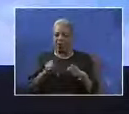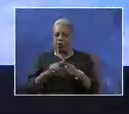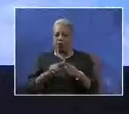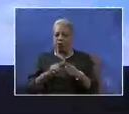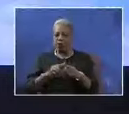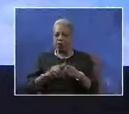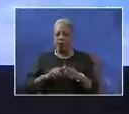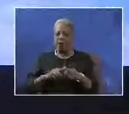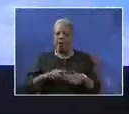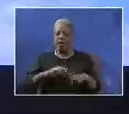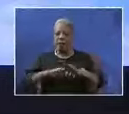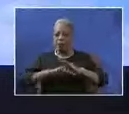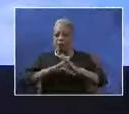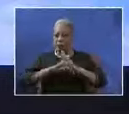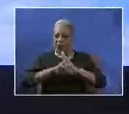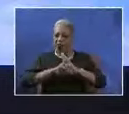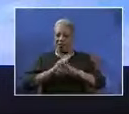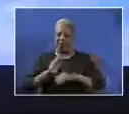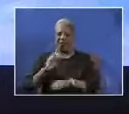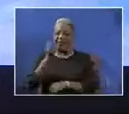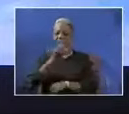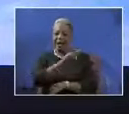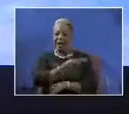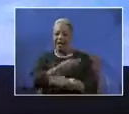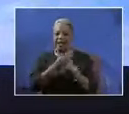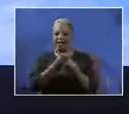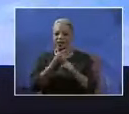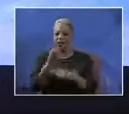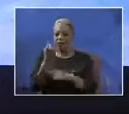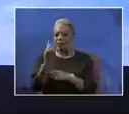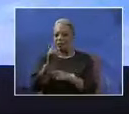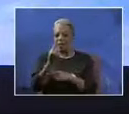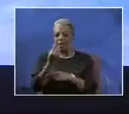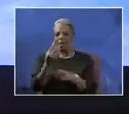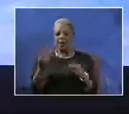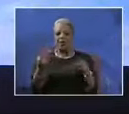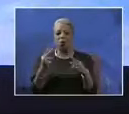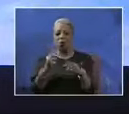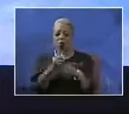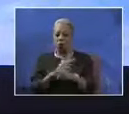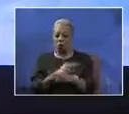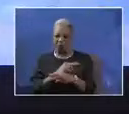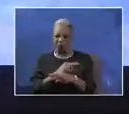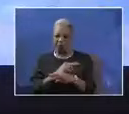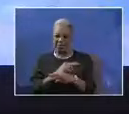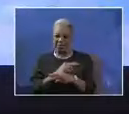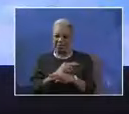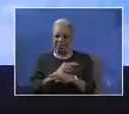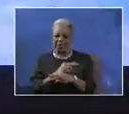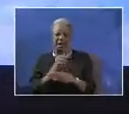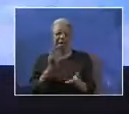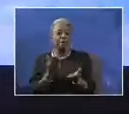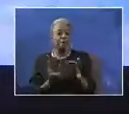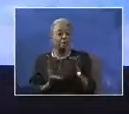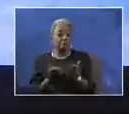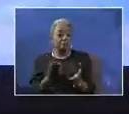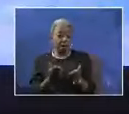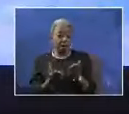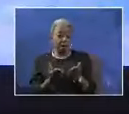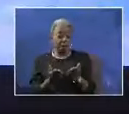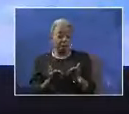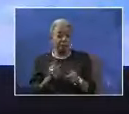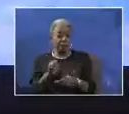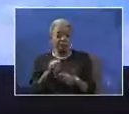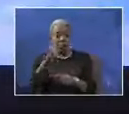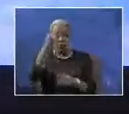are crying right now because maybe somebody disappointed you, or someone you believed in proved to be a